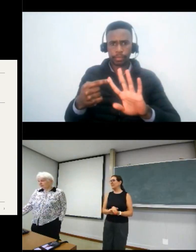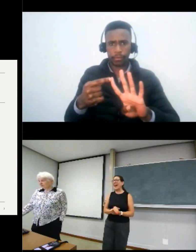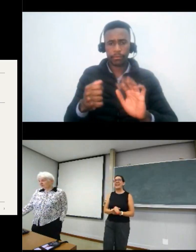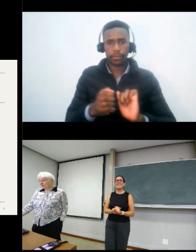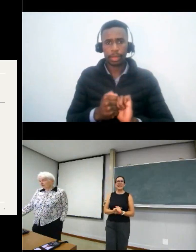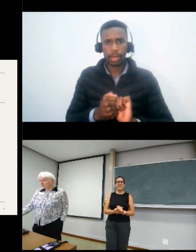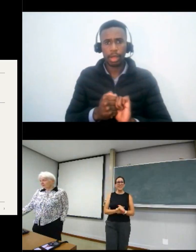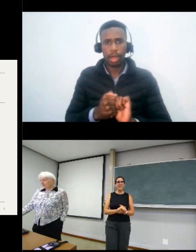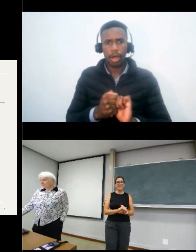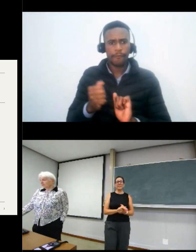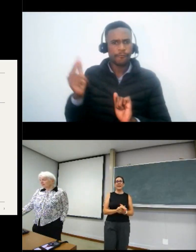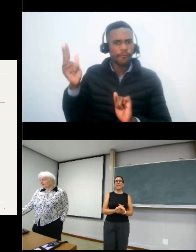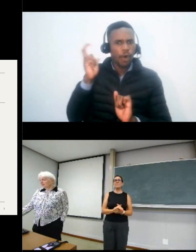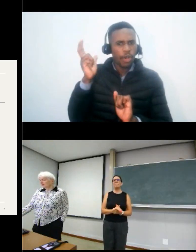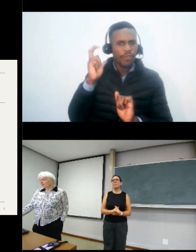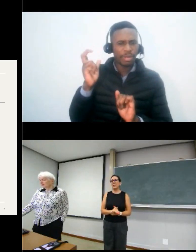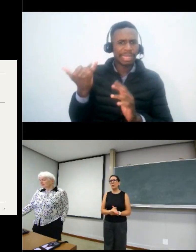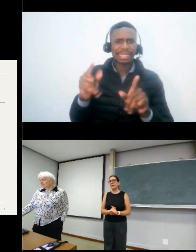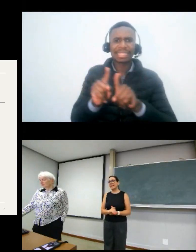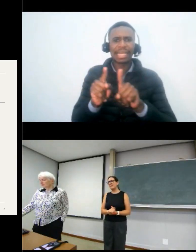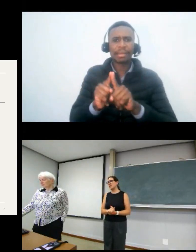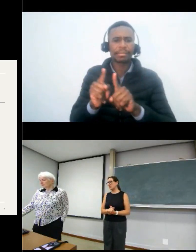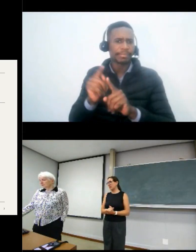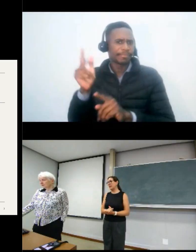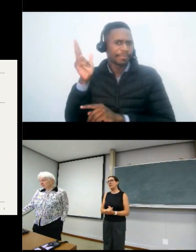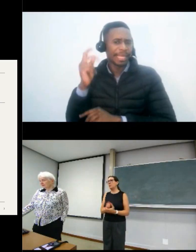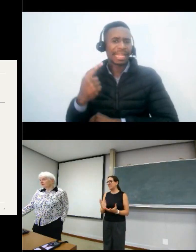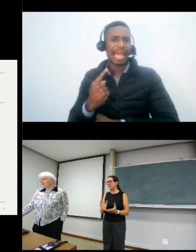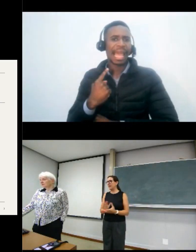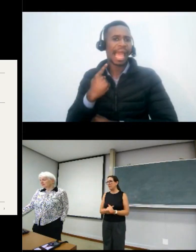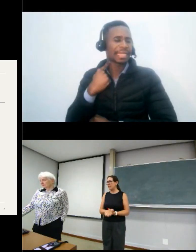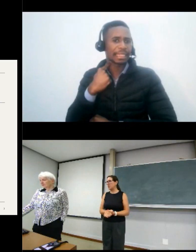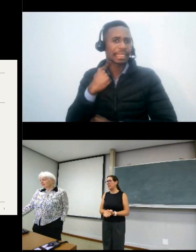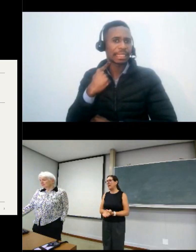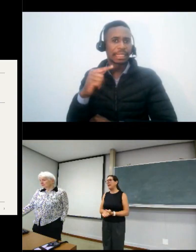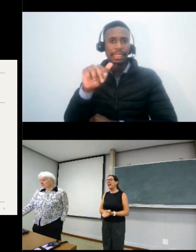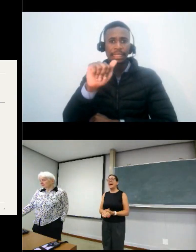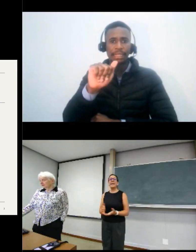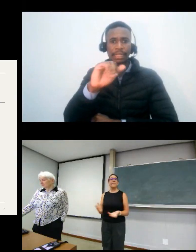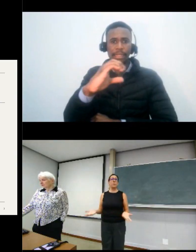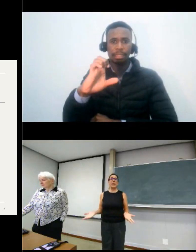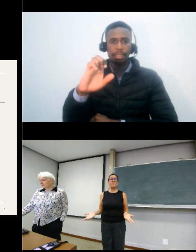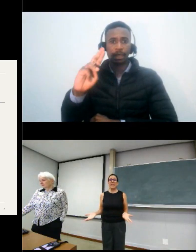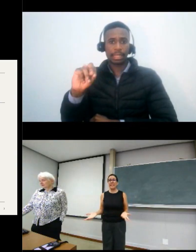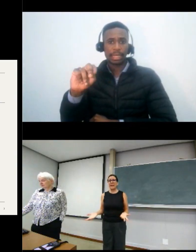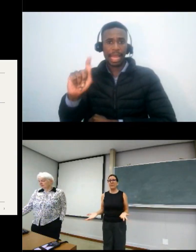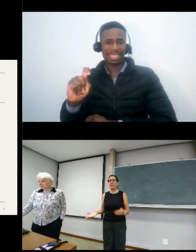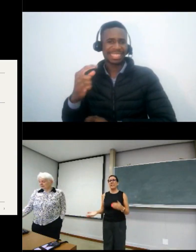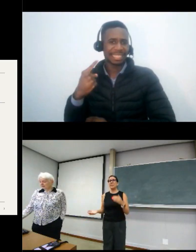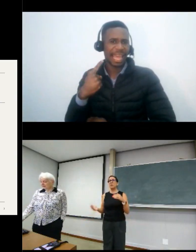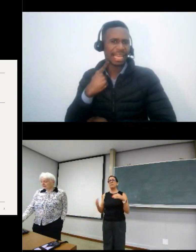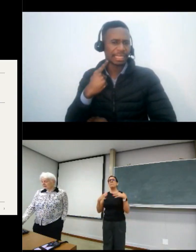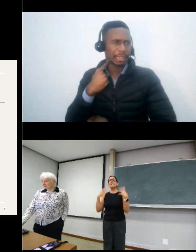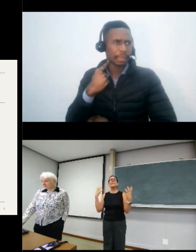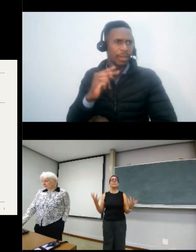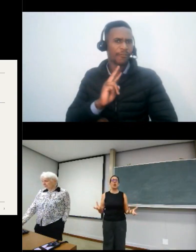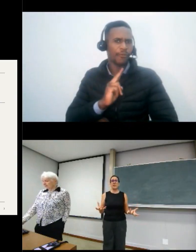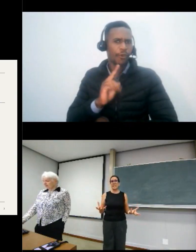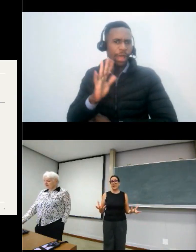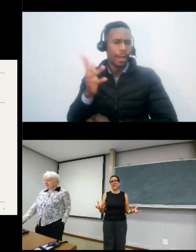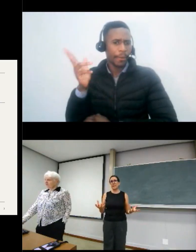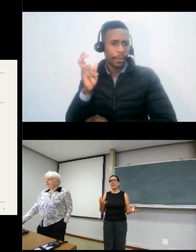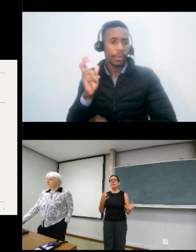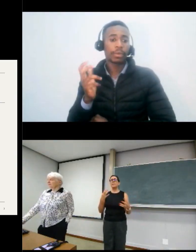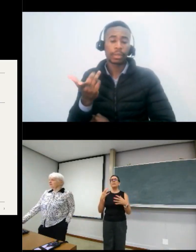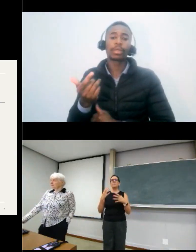so-called even accents. When it comes to signing, we see variation there. And at a pragmatic level, right? So meaning